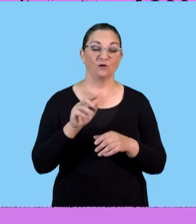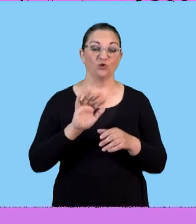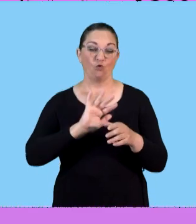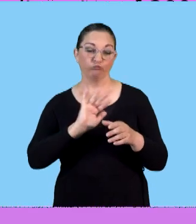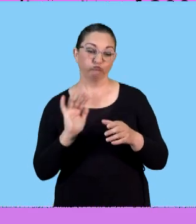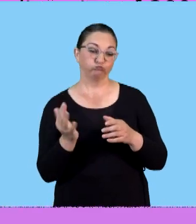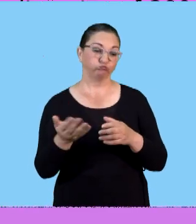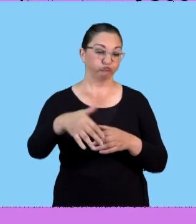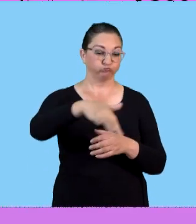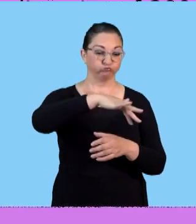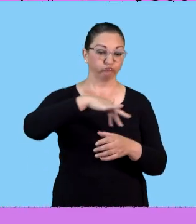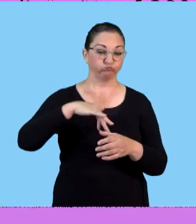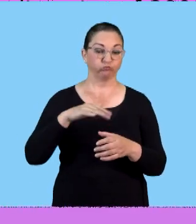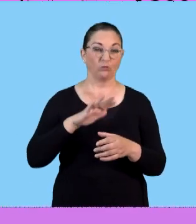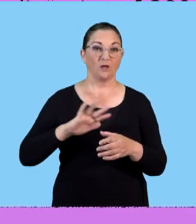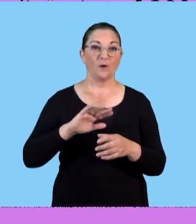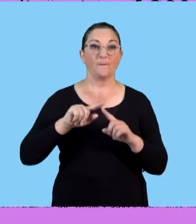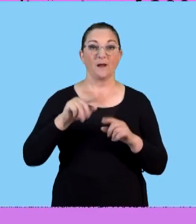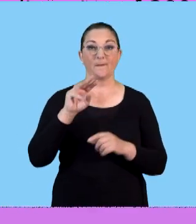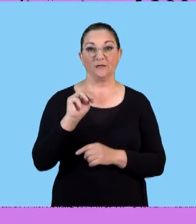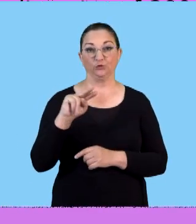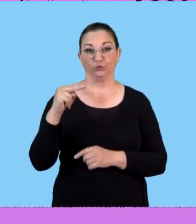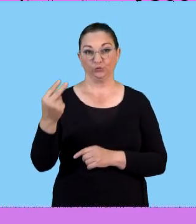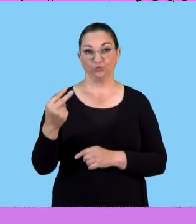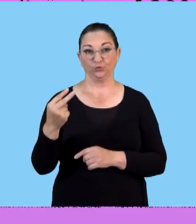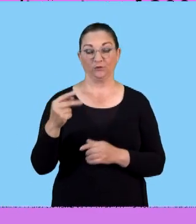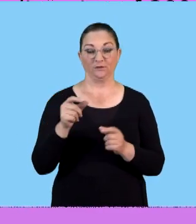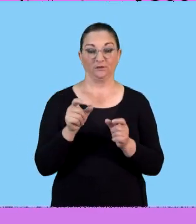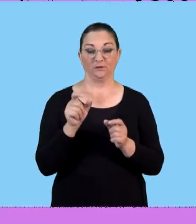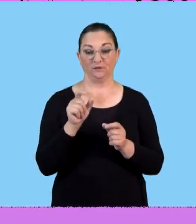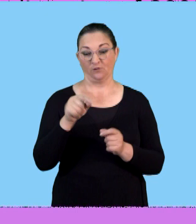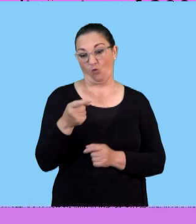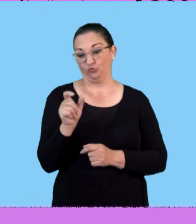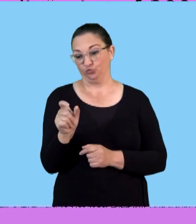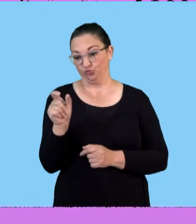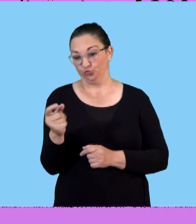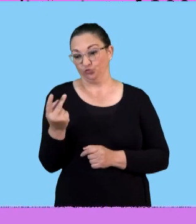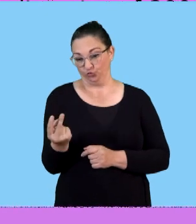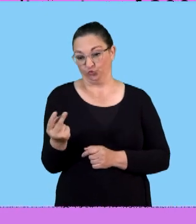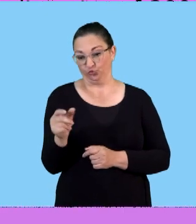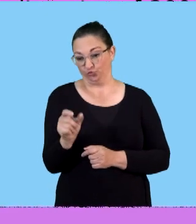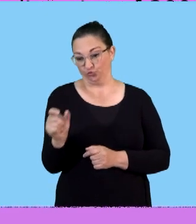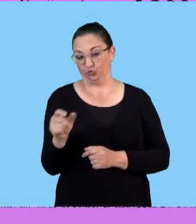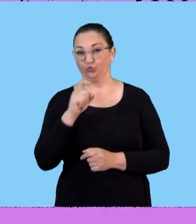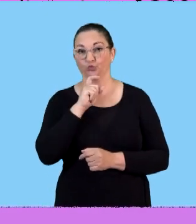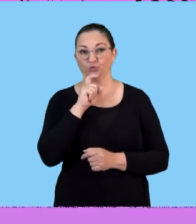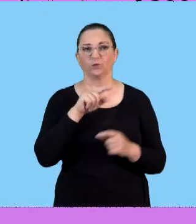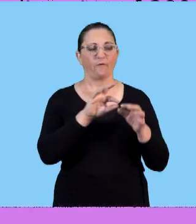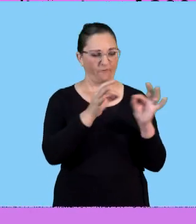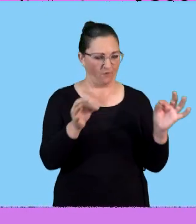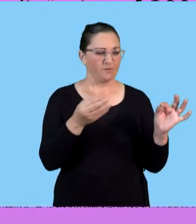of the water tank in square meters, correct to 2 decimal places. Okay, you may use the